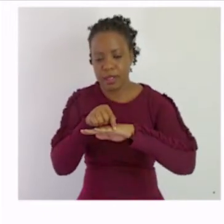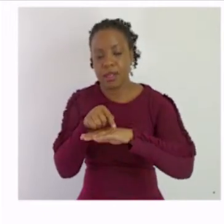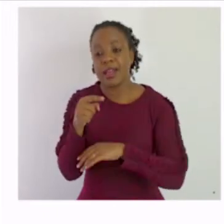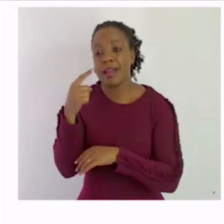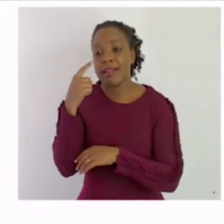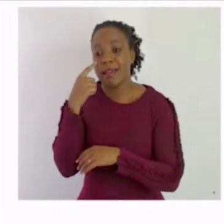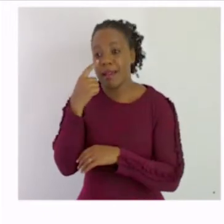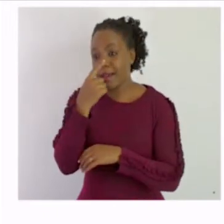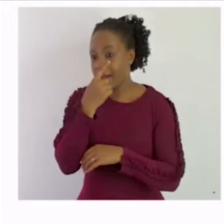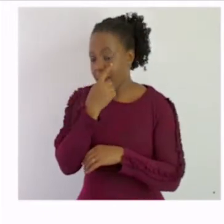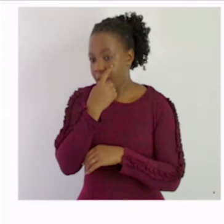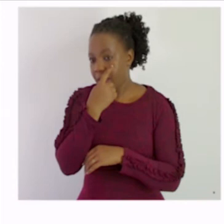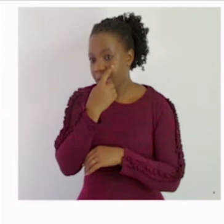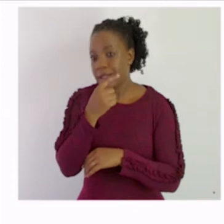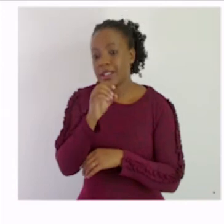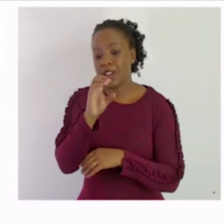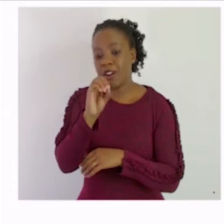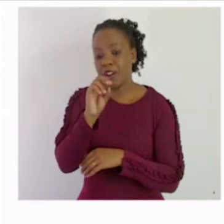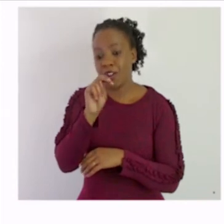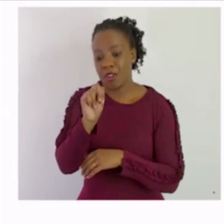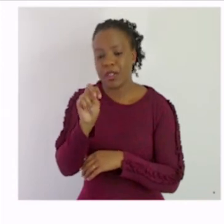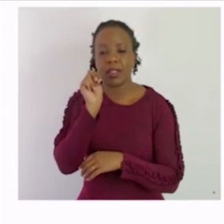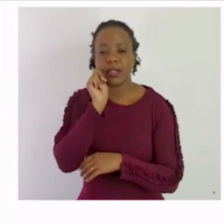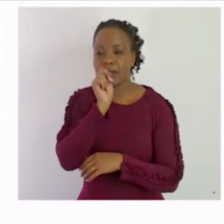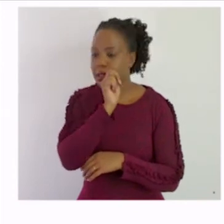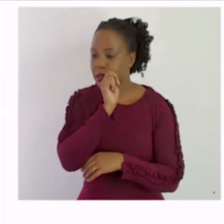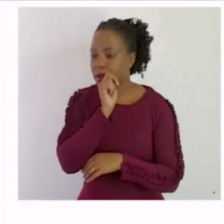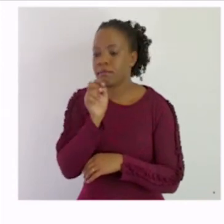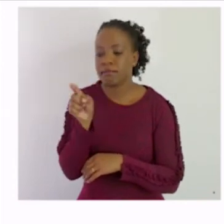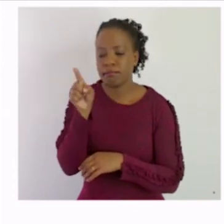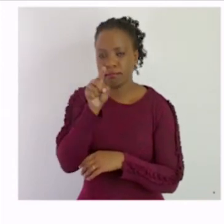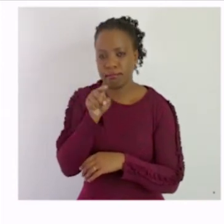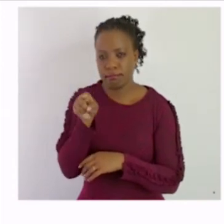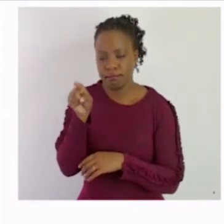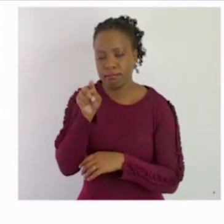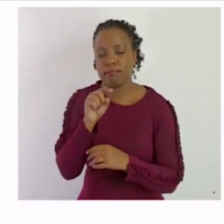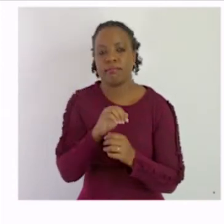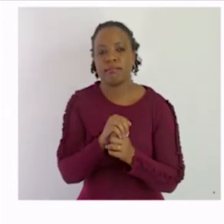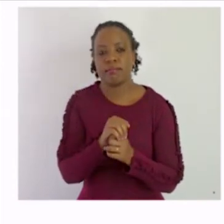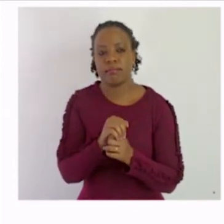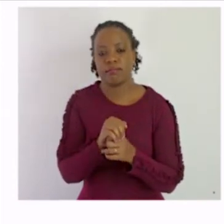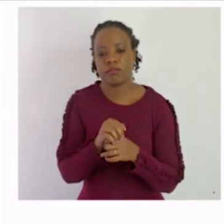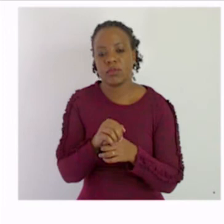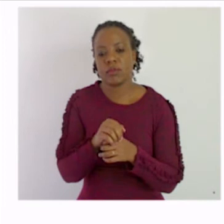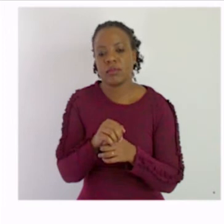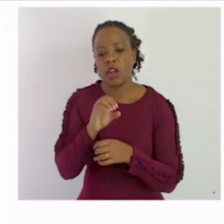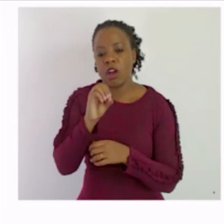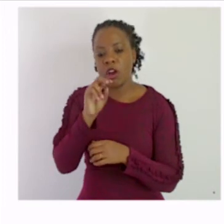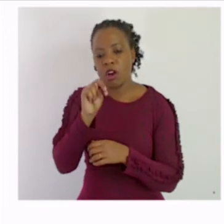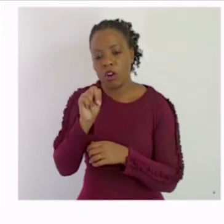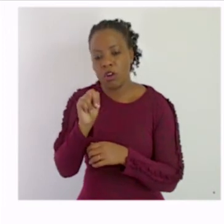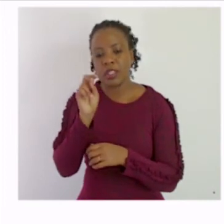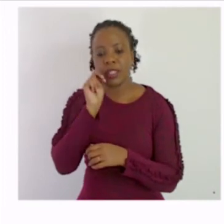eyes, that's a concrete noun, then we circle it. It's a common noun or concrete noun. We put a